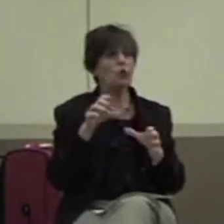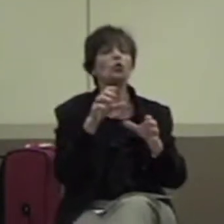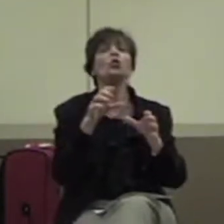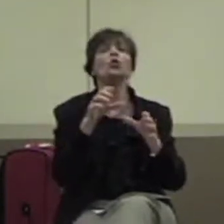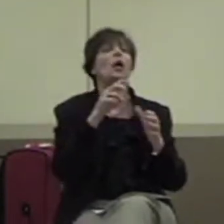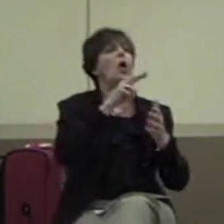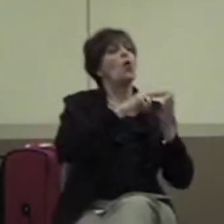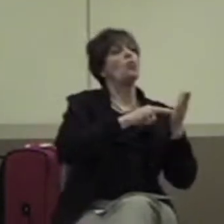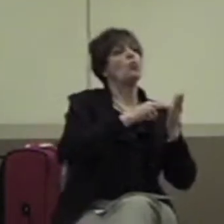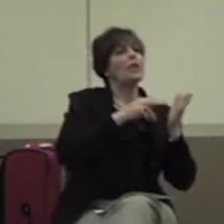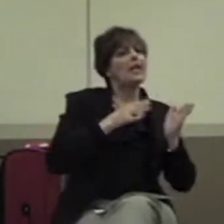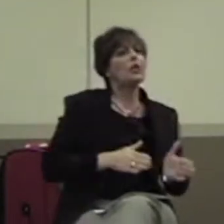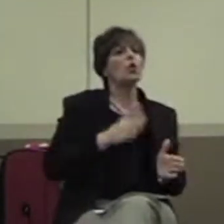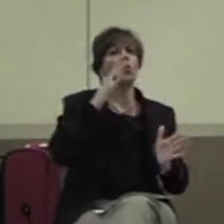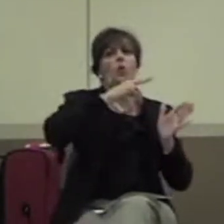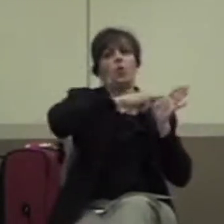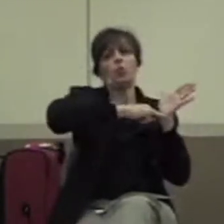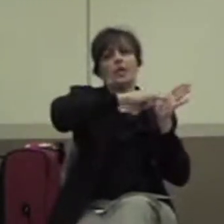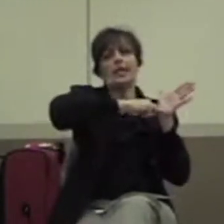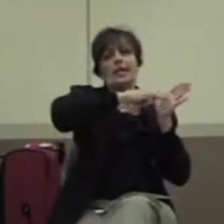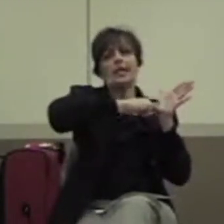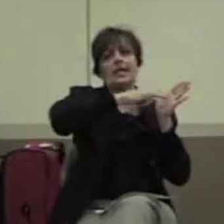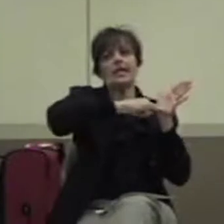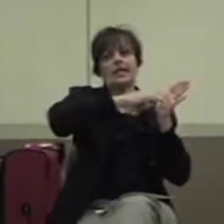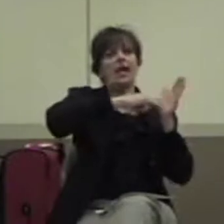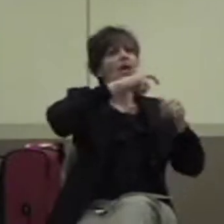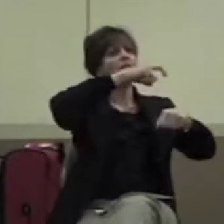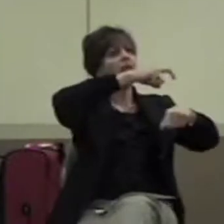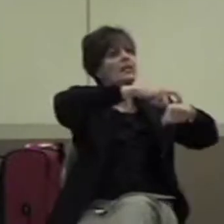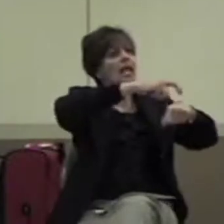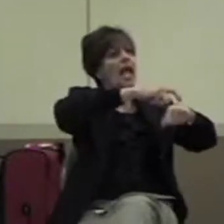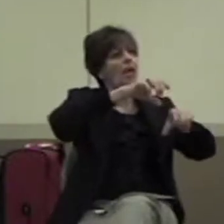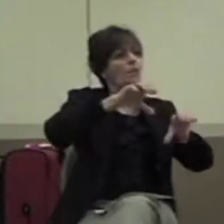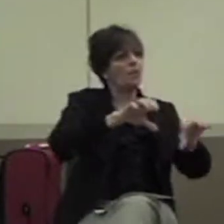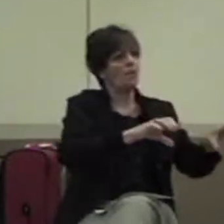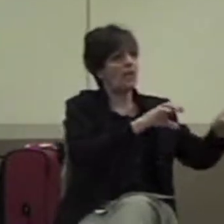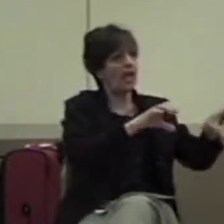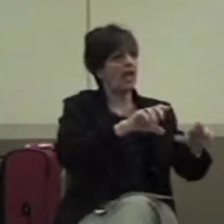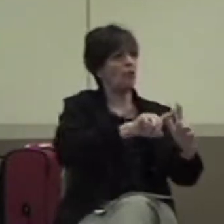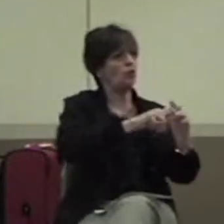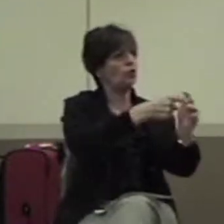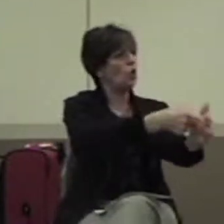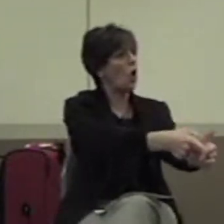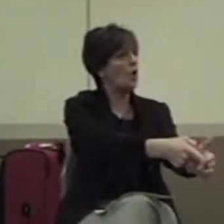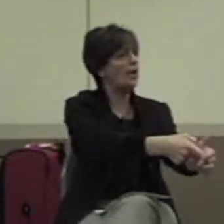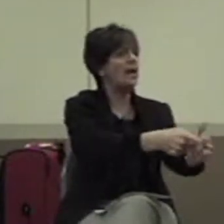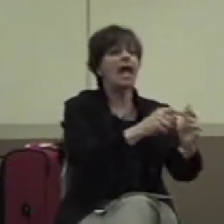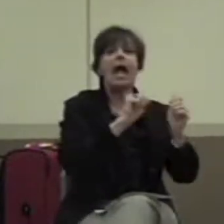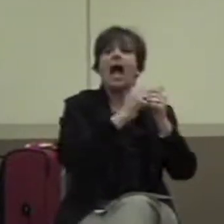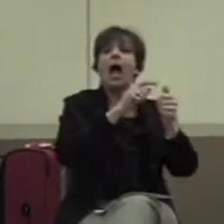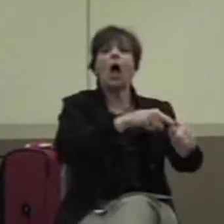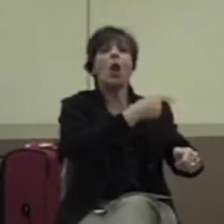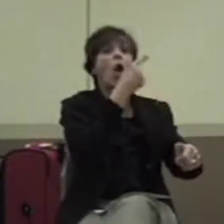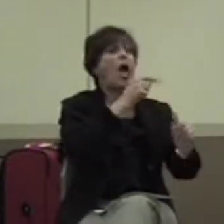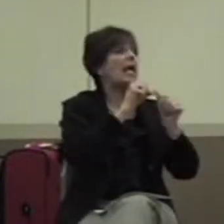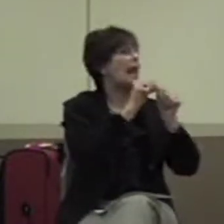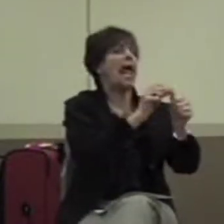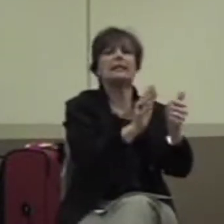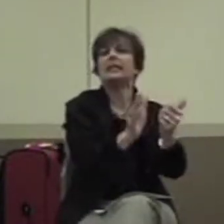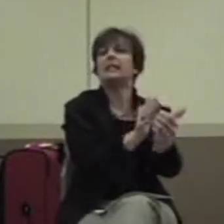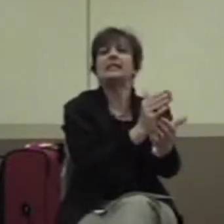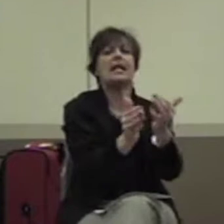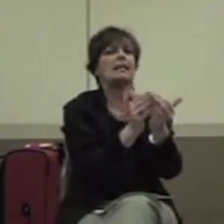the reader is going to read the time that the behavior started. It doesn't matter how long it